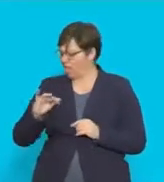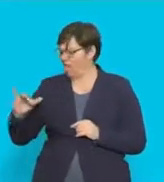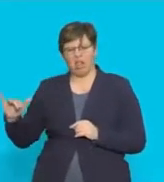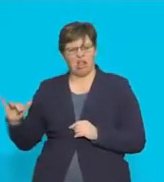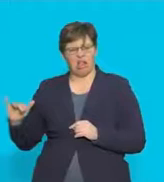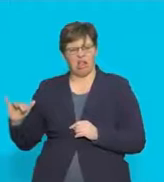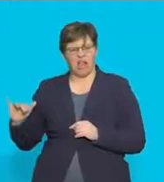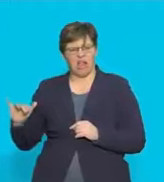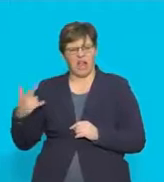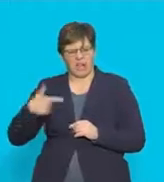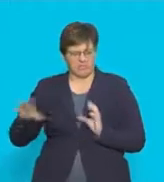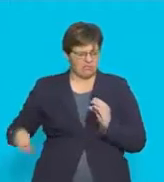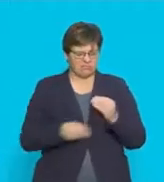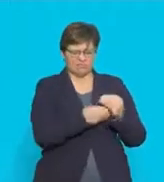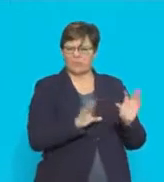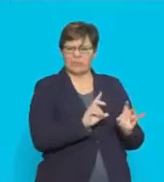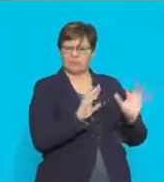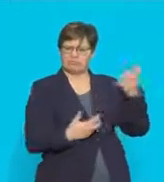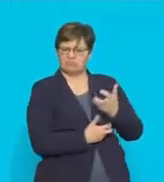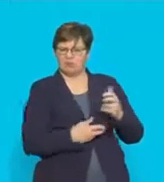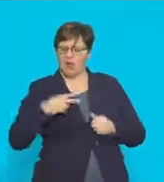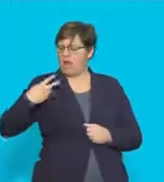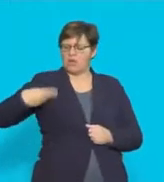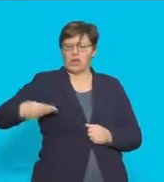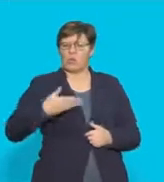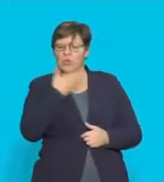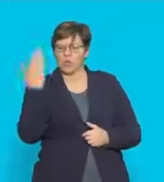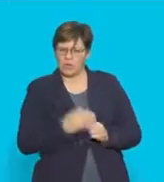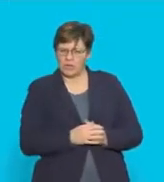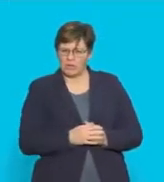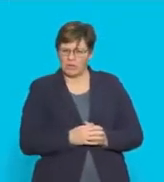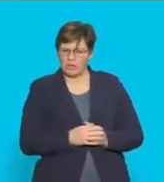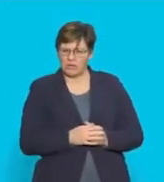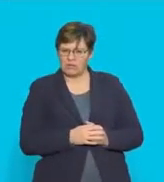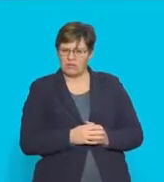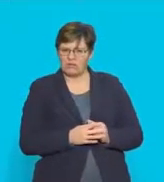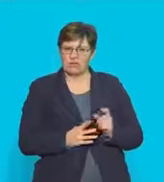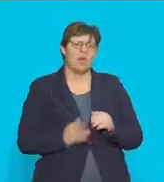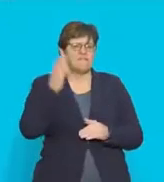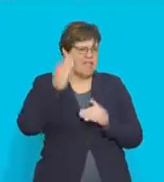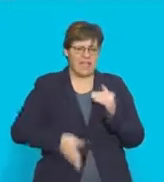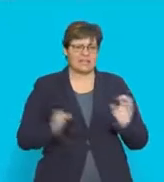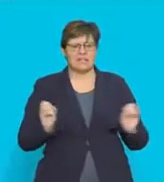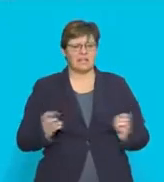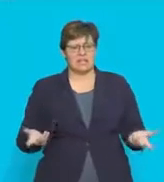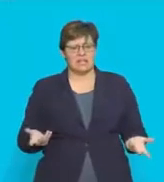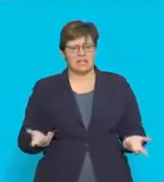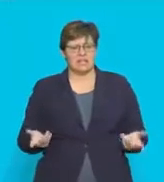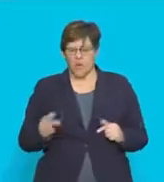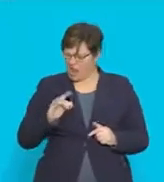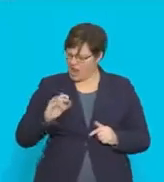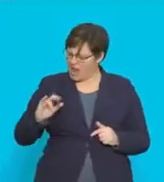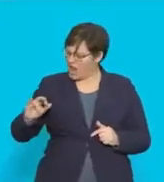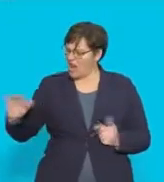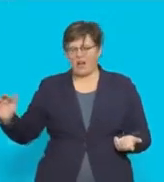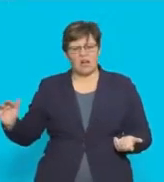classified before? Because this is not recurring. It's not even terminating, because it has a lot of decimals,